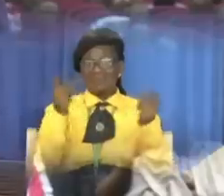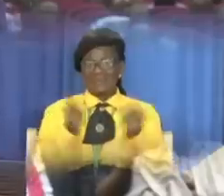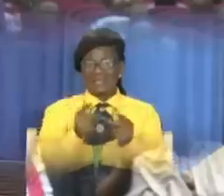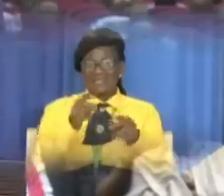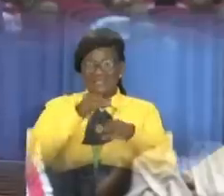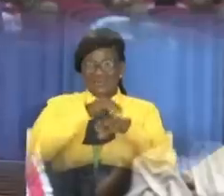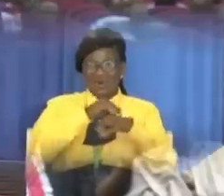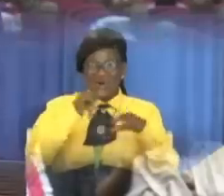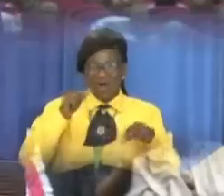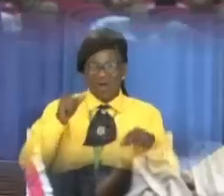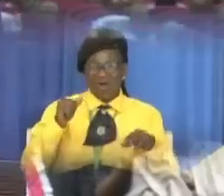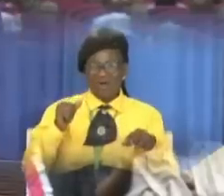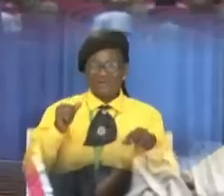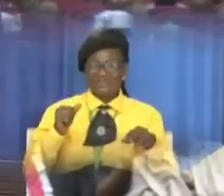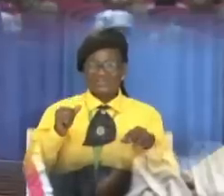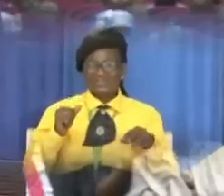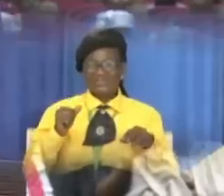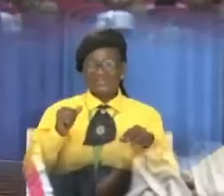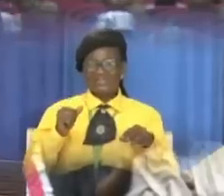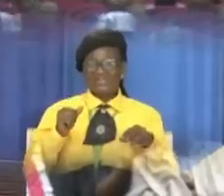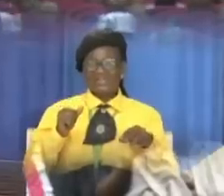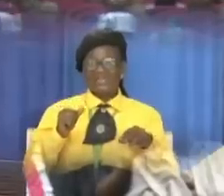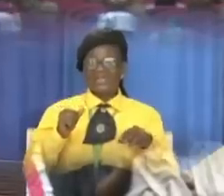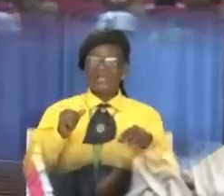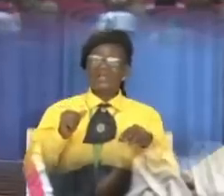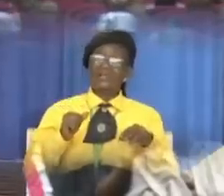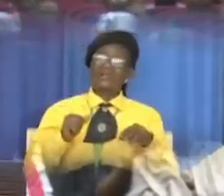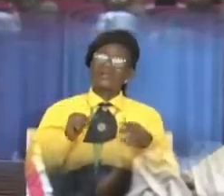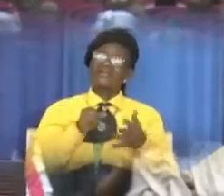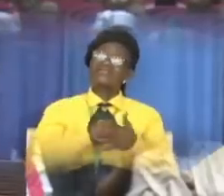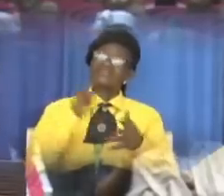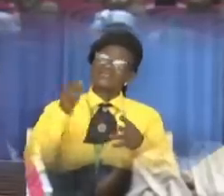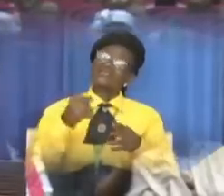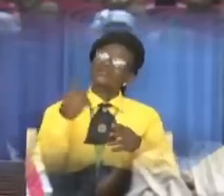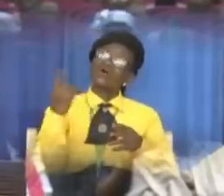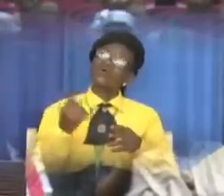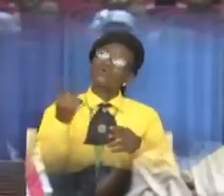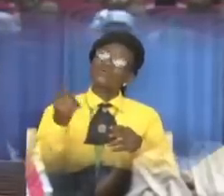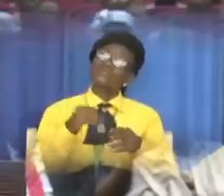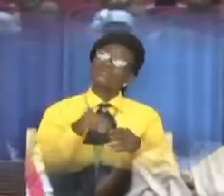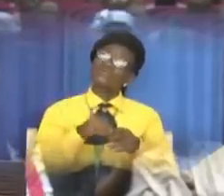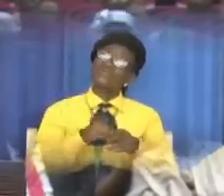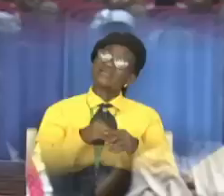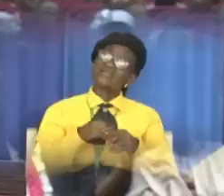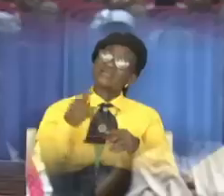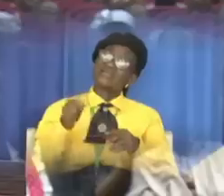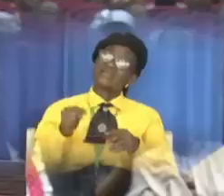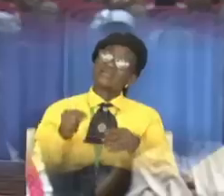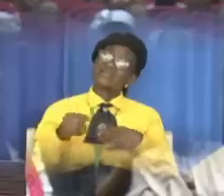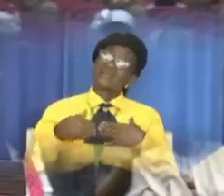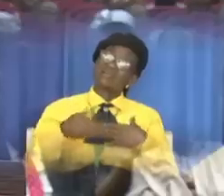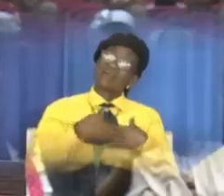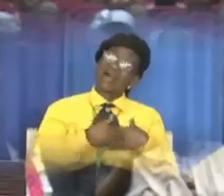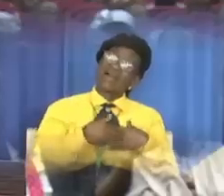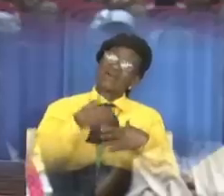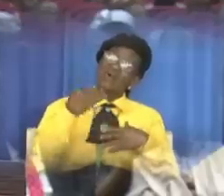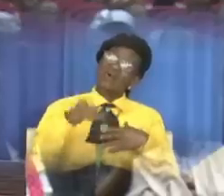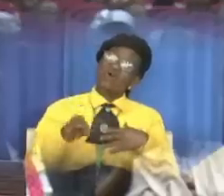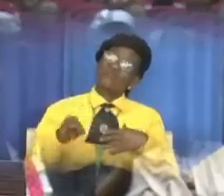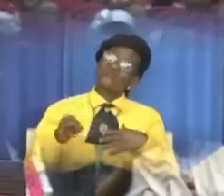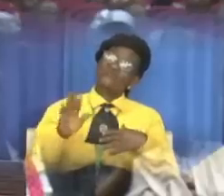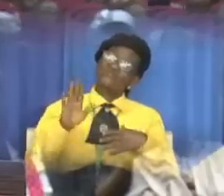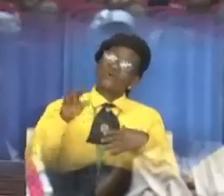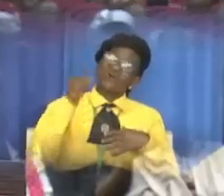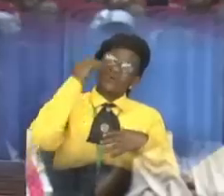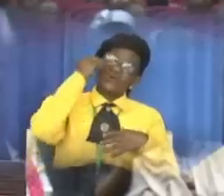It's usually at the very back of your head. No matter how hard you try, you can't see